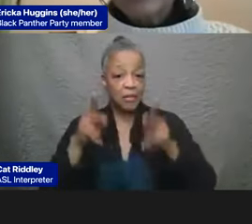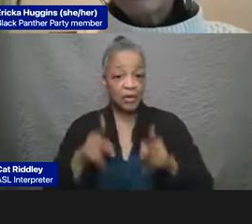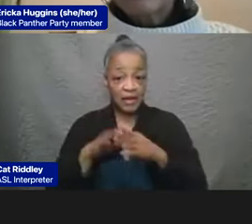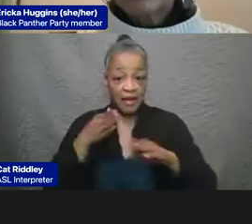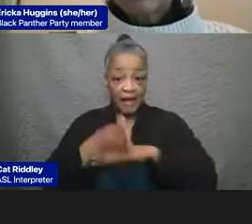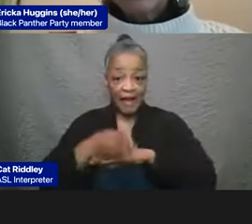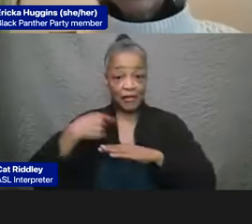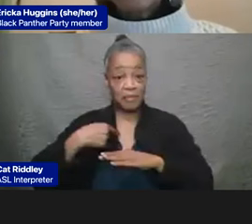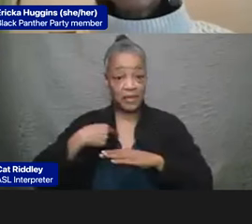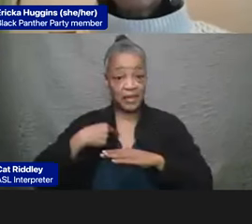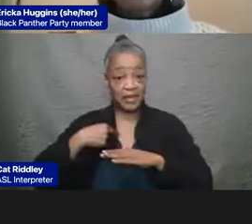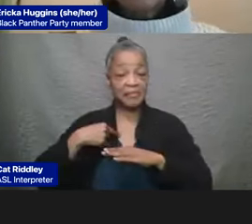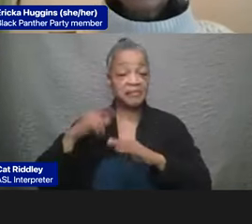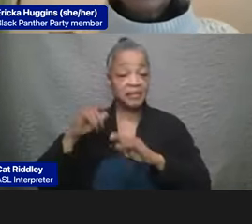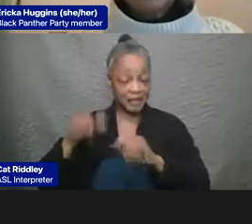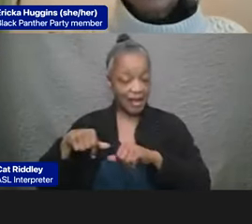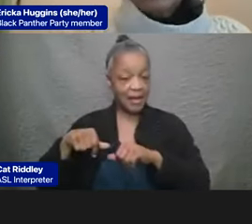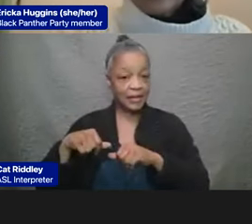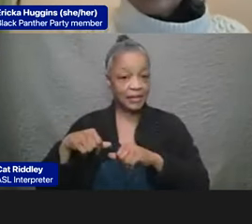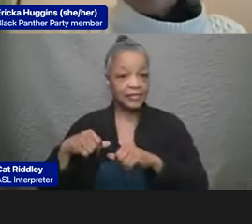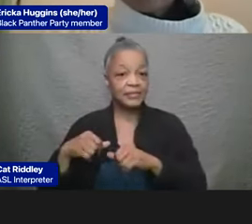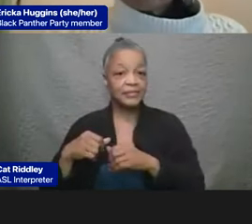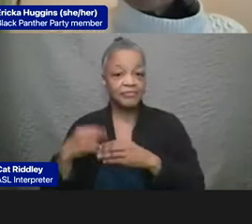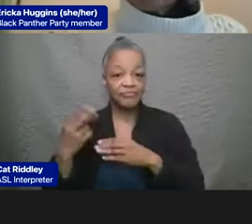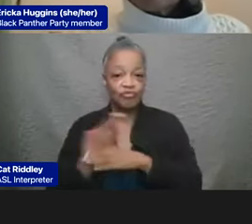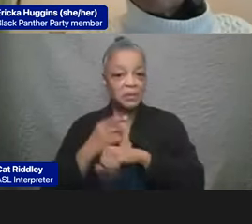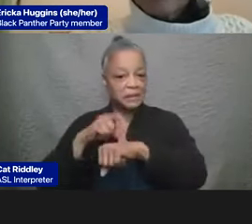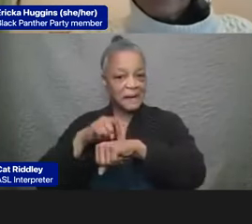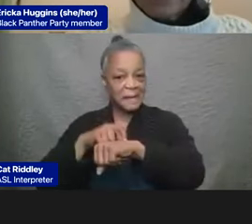me can take them.